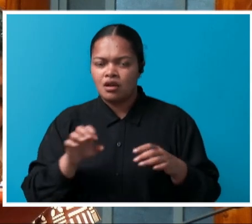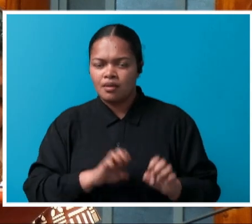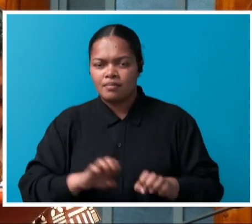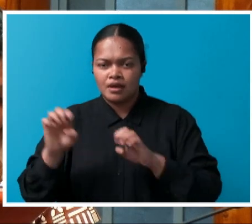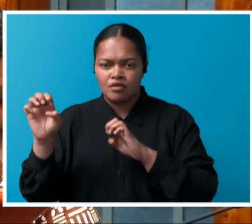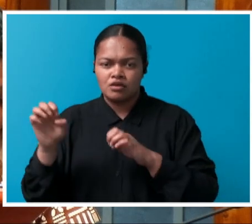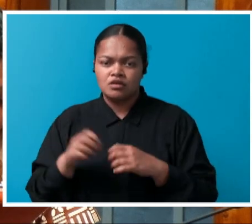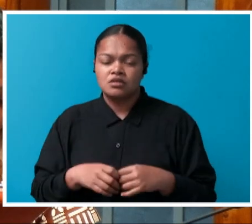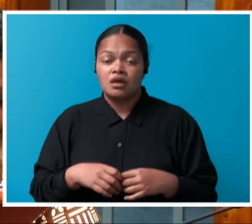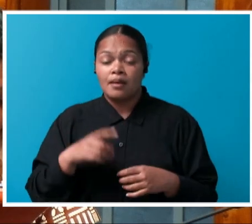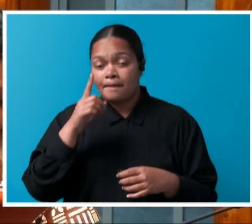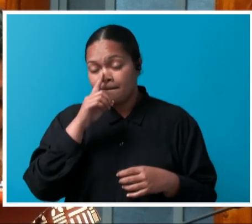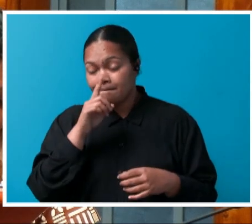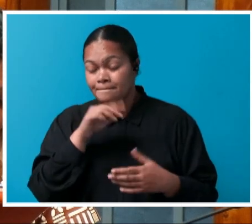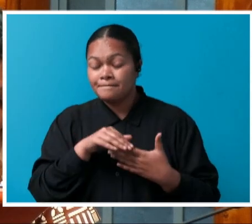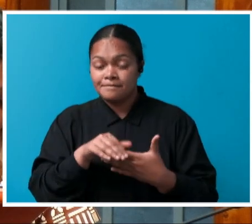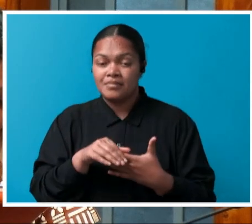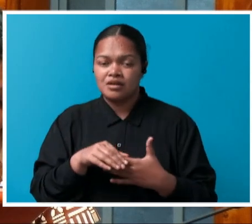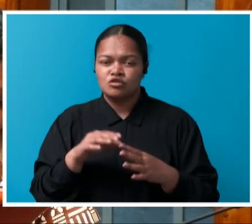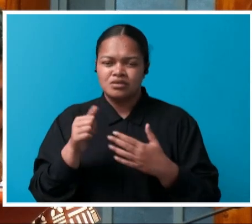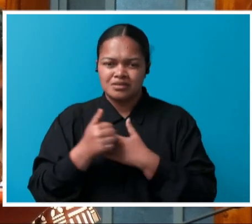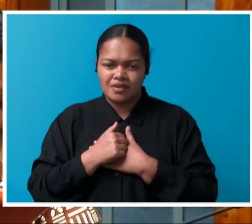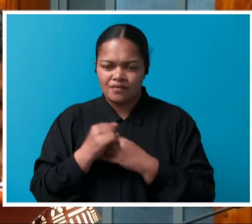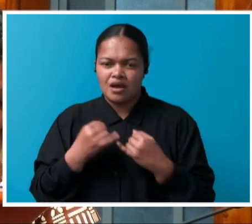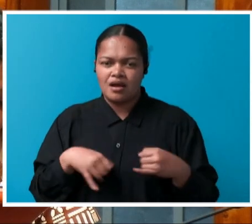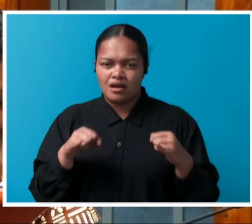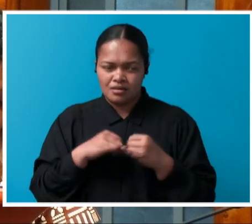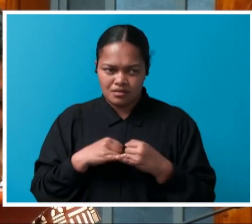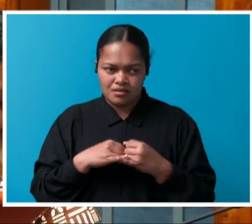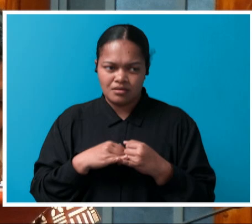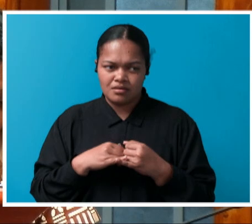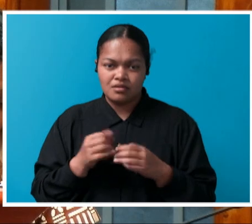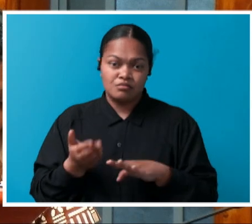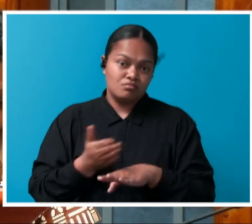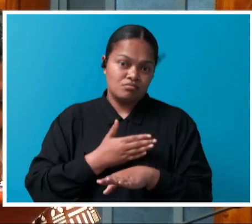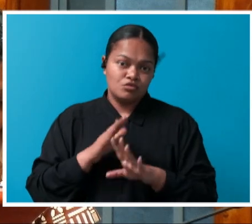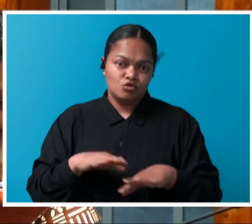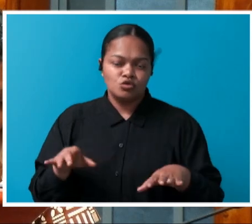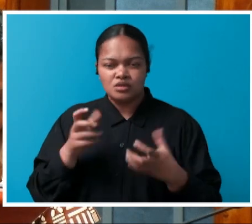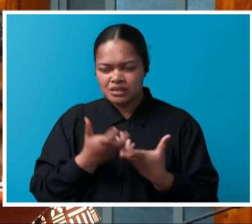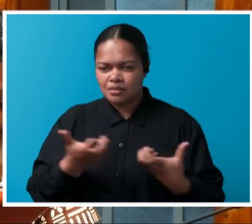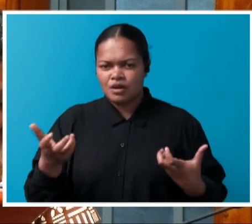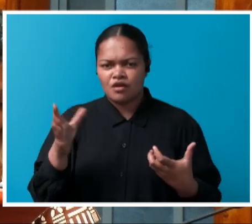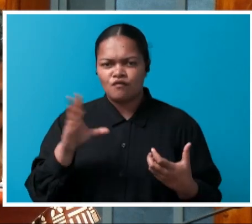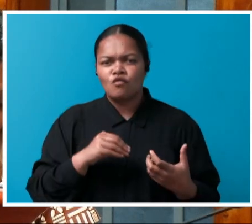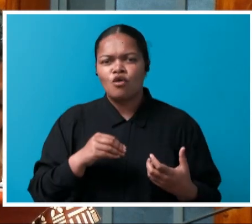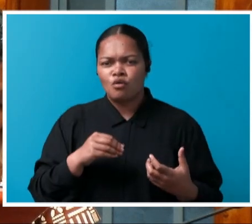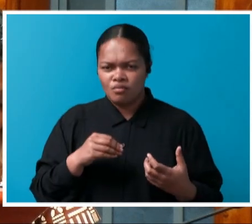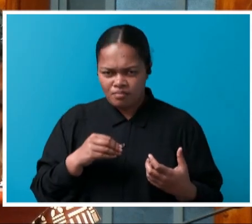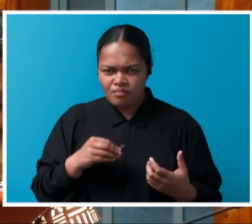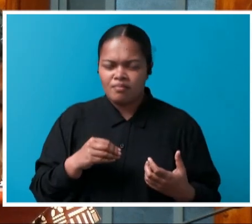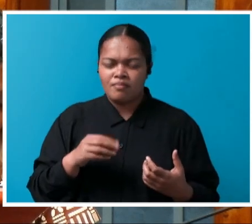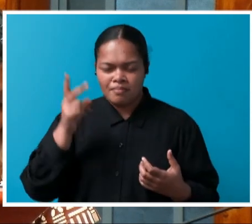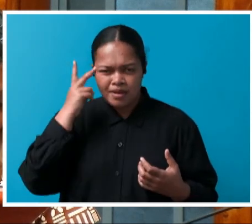and help keep children and families safe on the islands, where previously children would be separated from their parents to attend schools in Viti